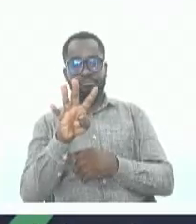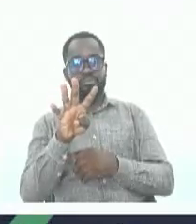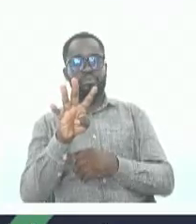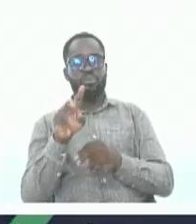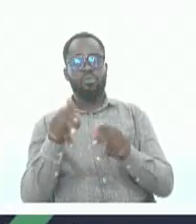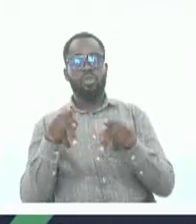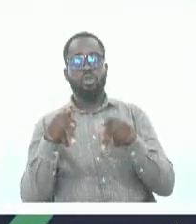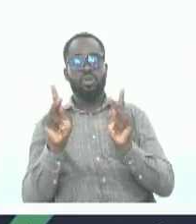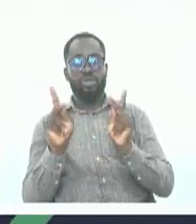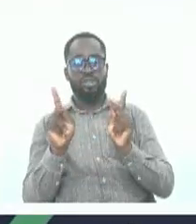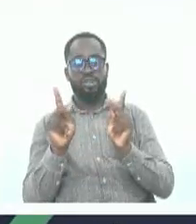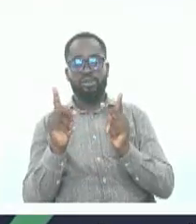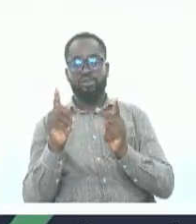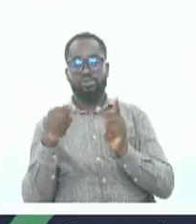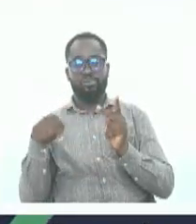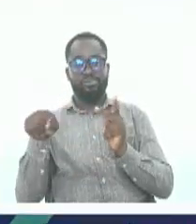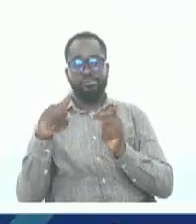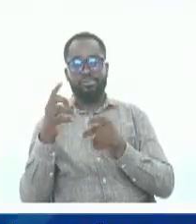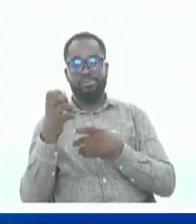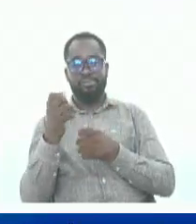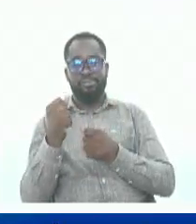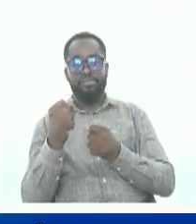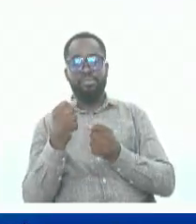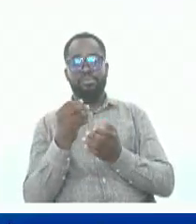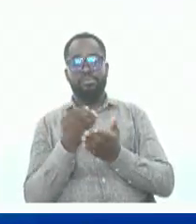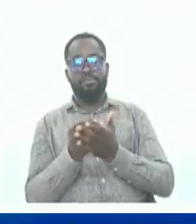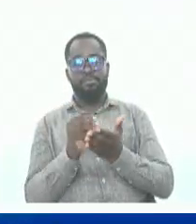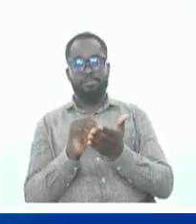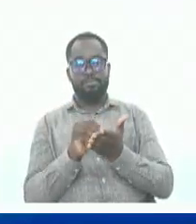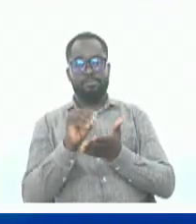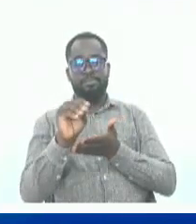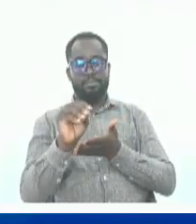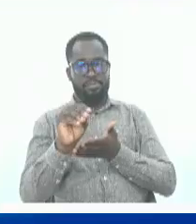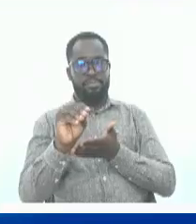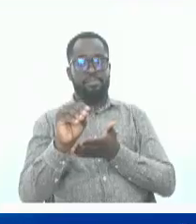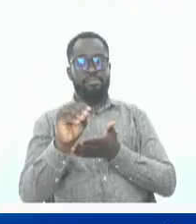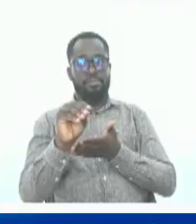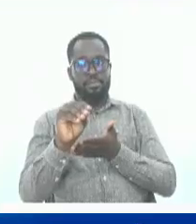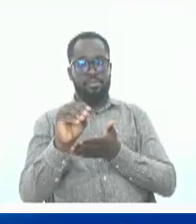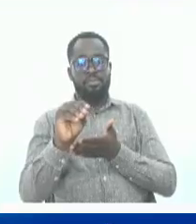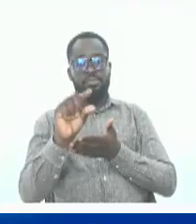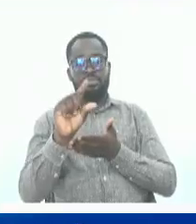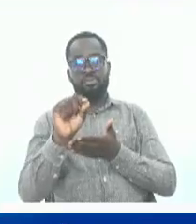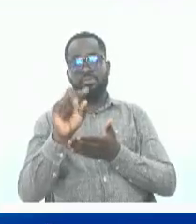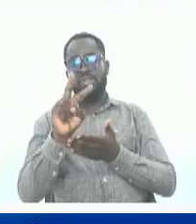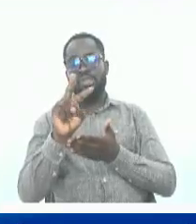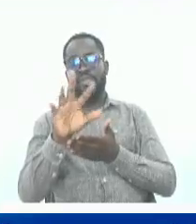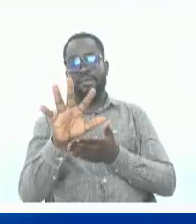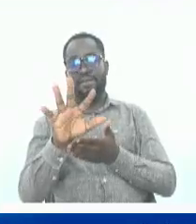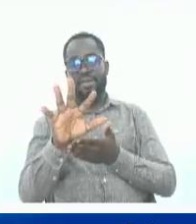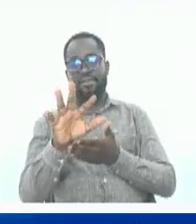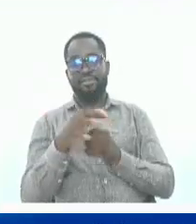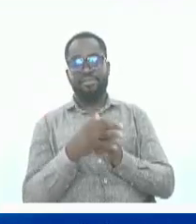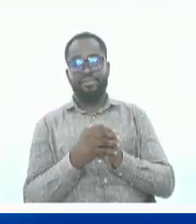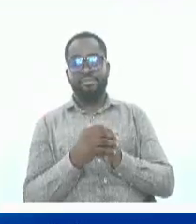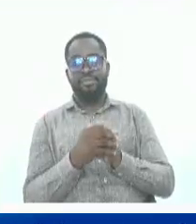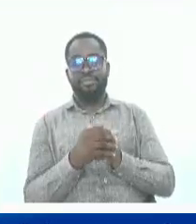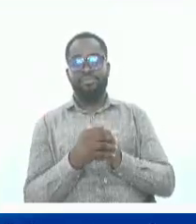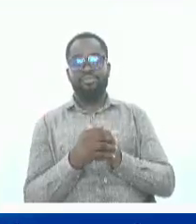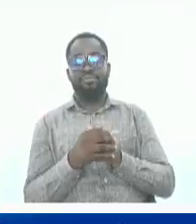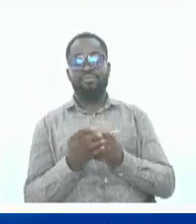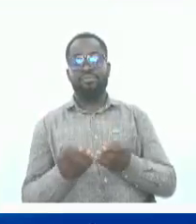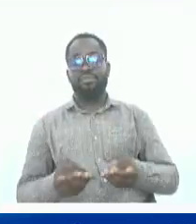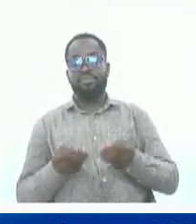authorization of the trustee of the fund to fix the auditor's fees for the year ended 31st December 2025. So I hereby table